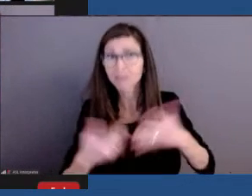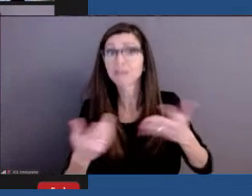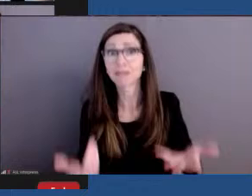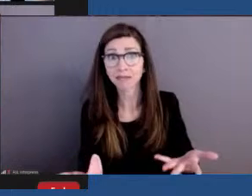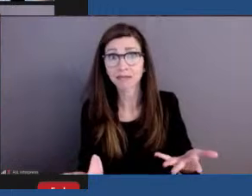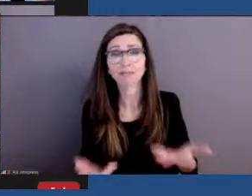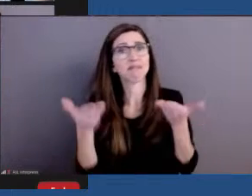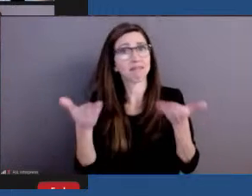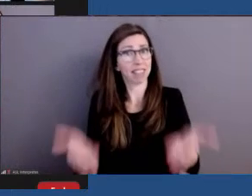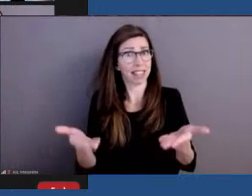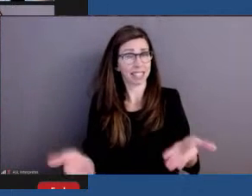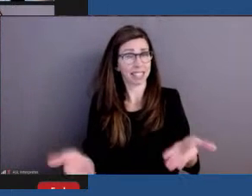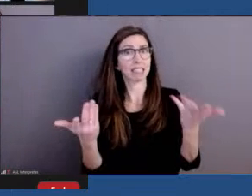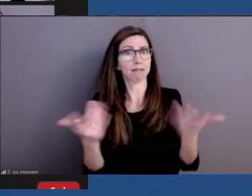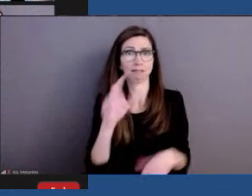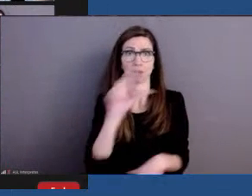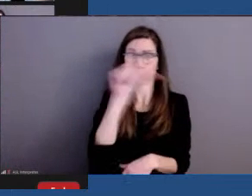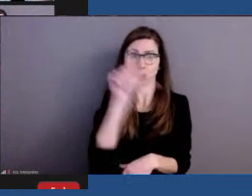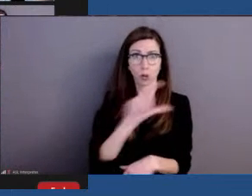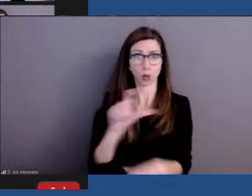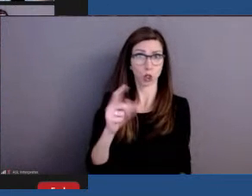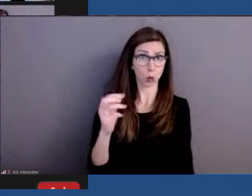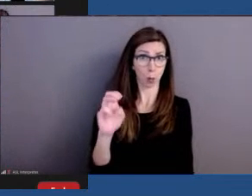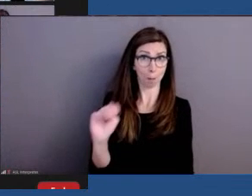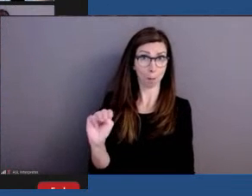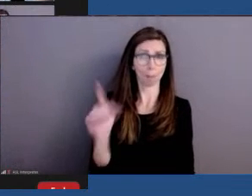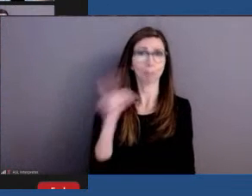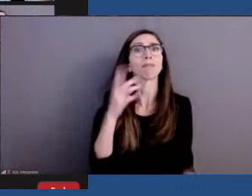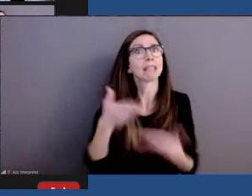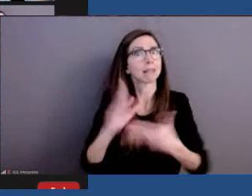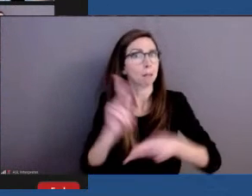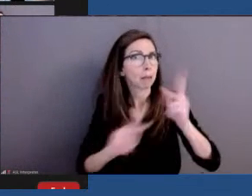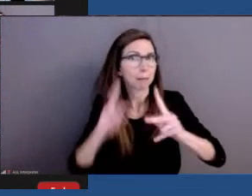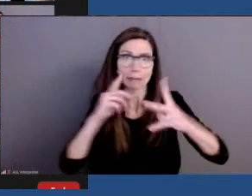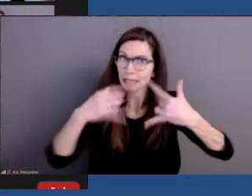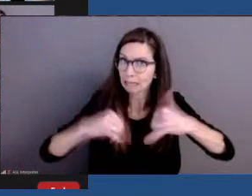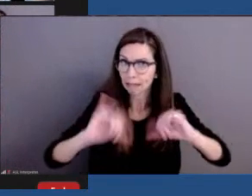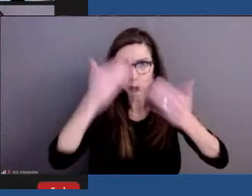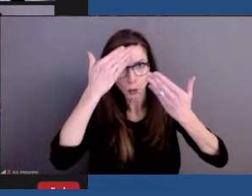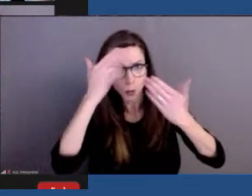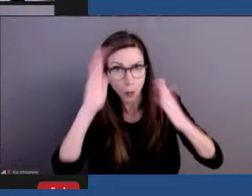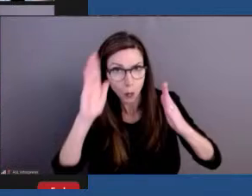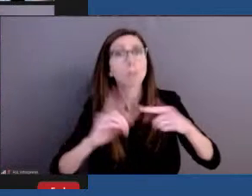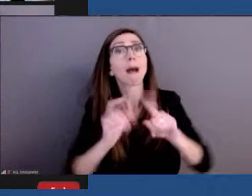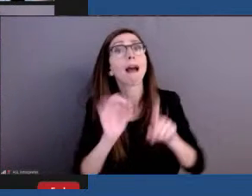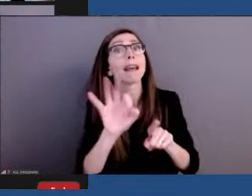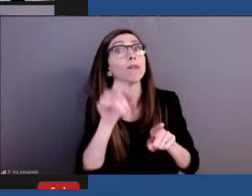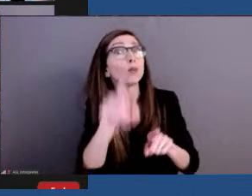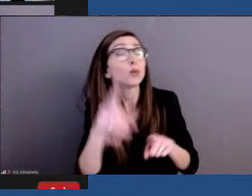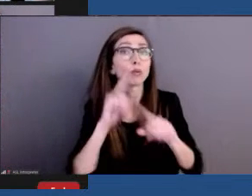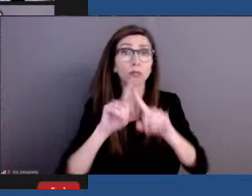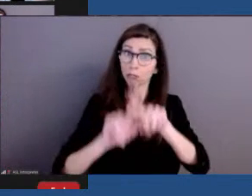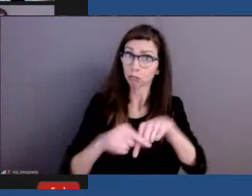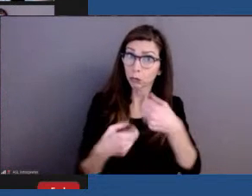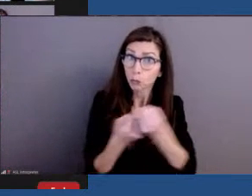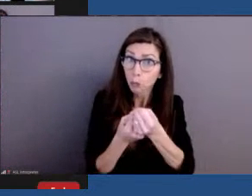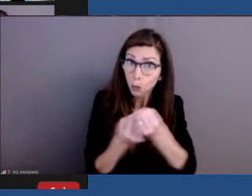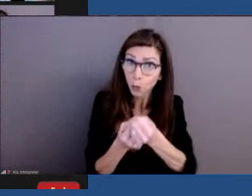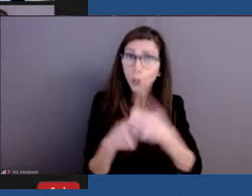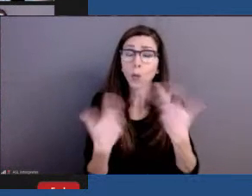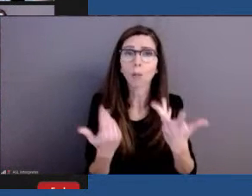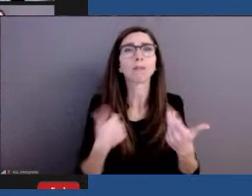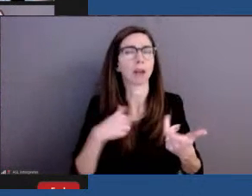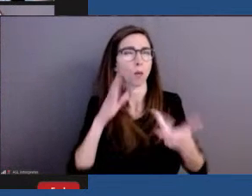is still new to a lot of us, and for those who rely on support, here's how you can access what you